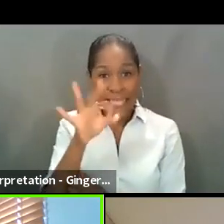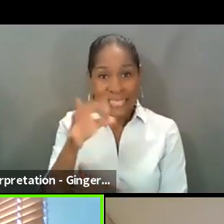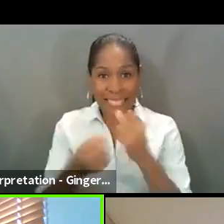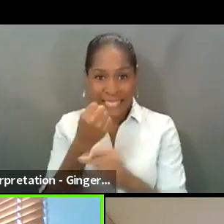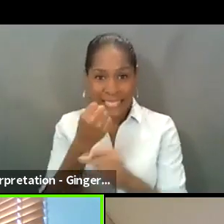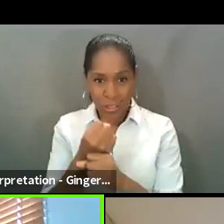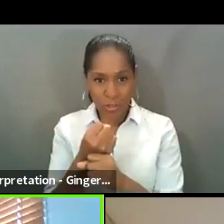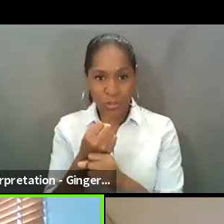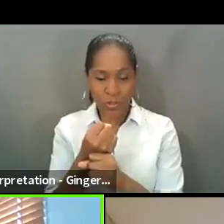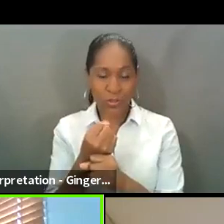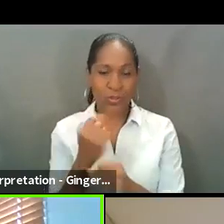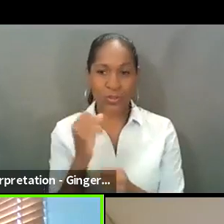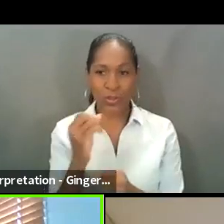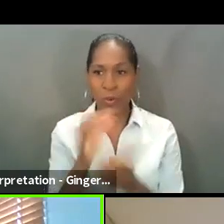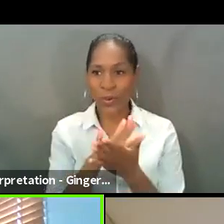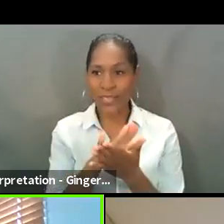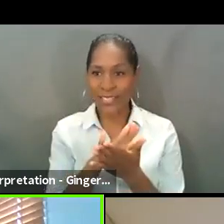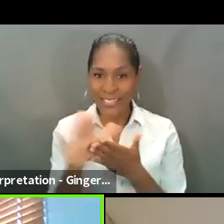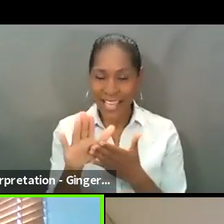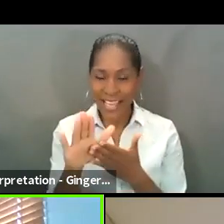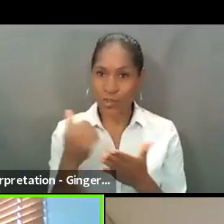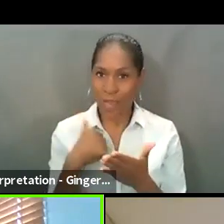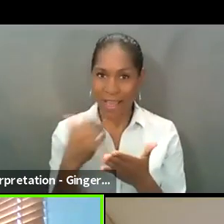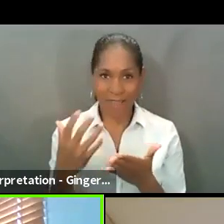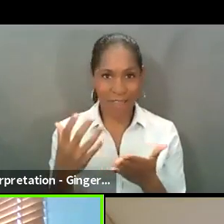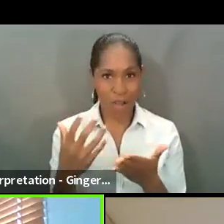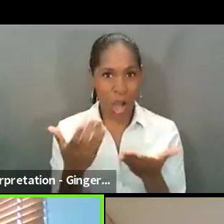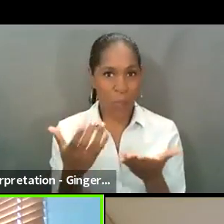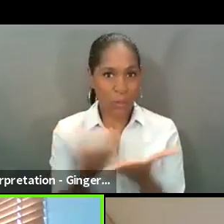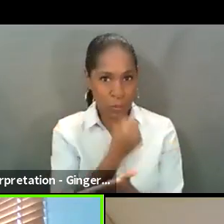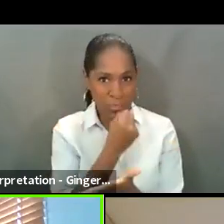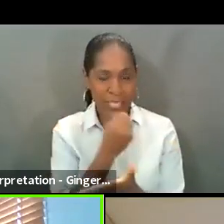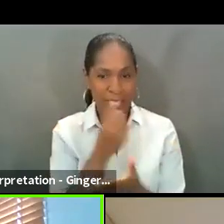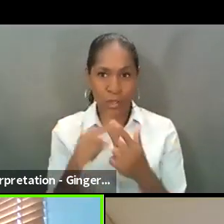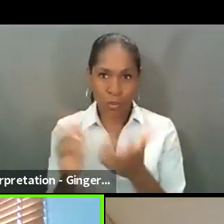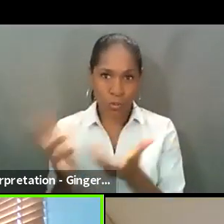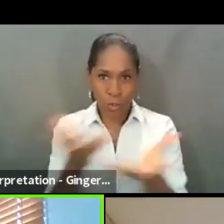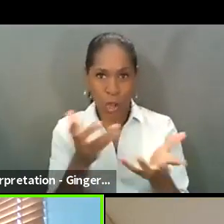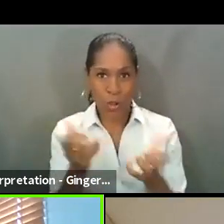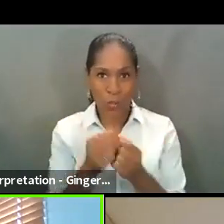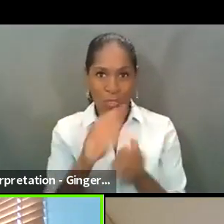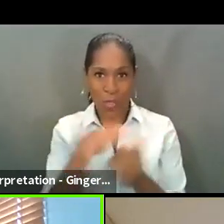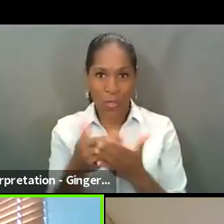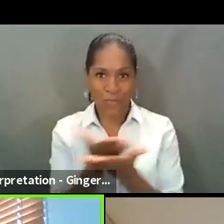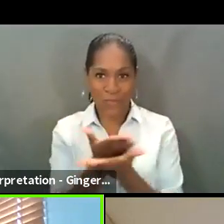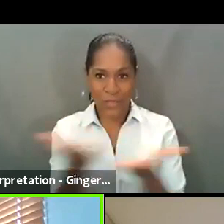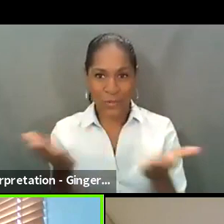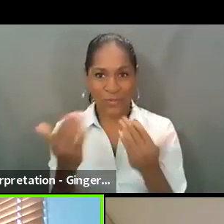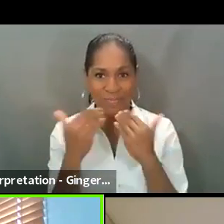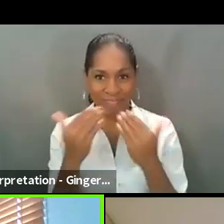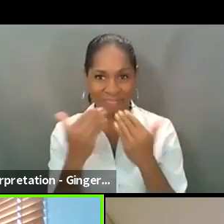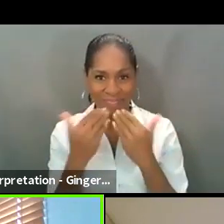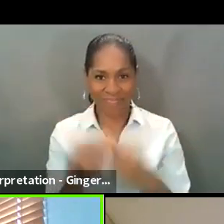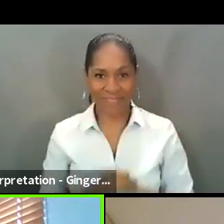it's nice to have this opportunity to talk to all of you. Thank you.